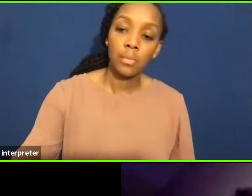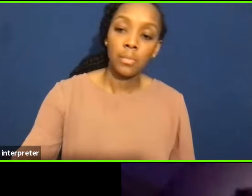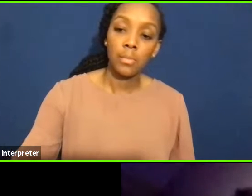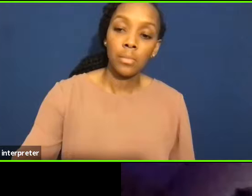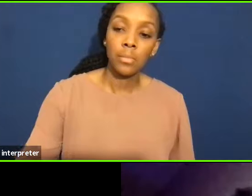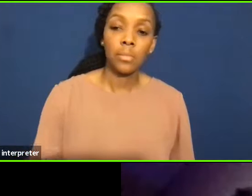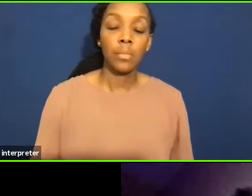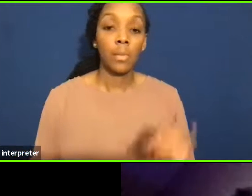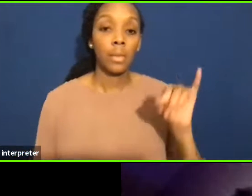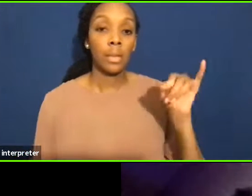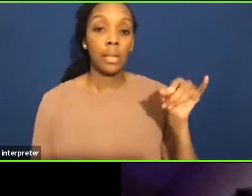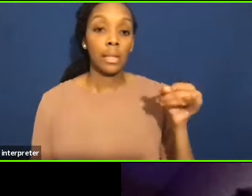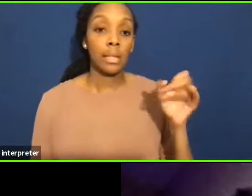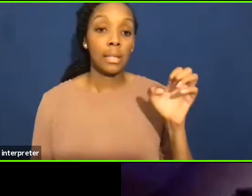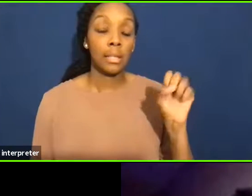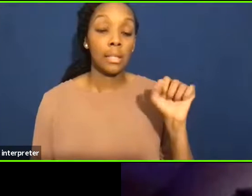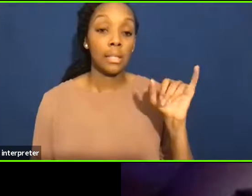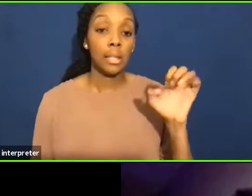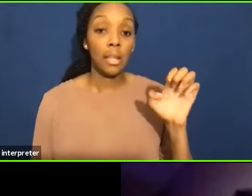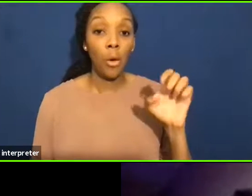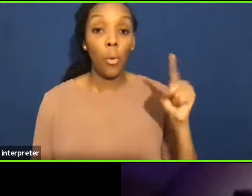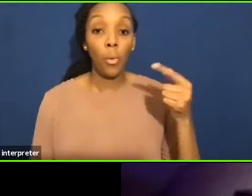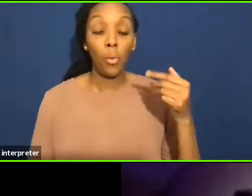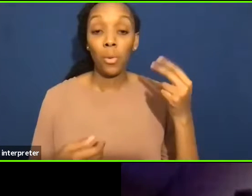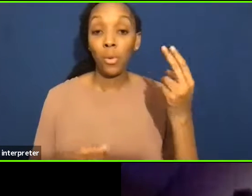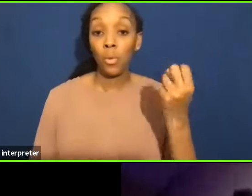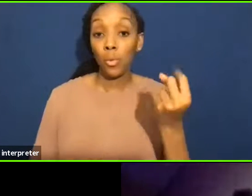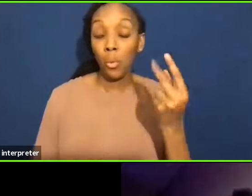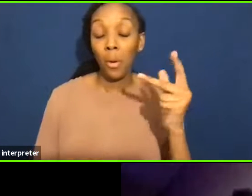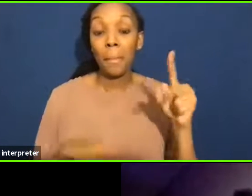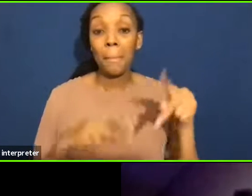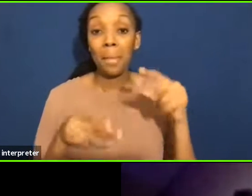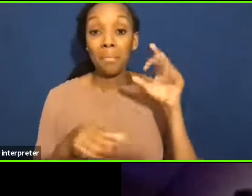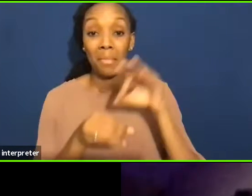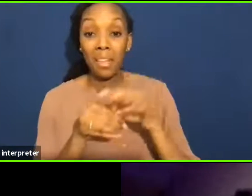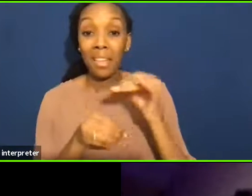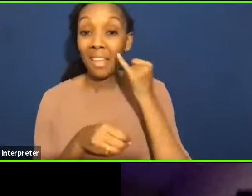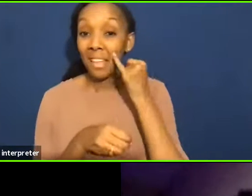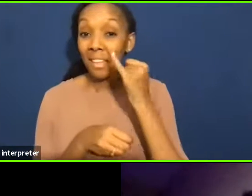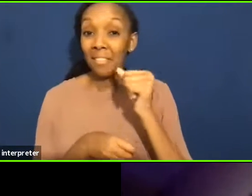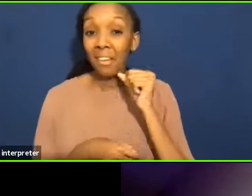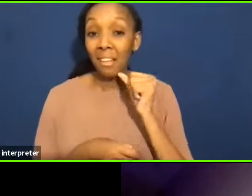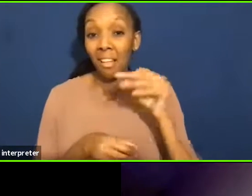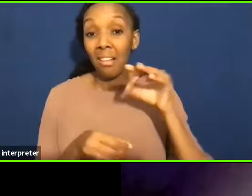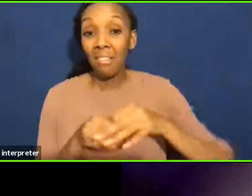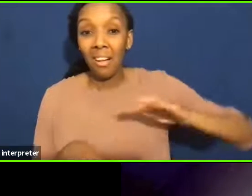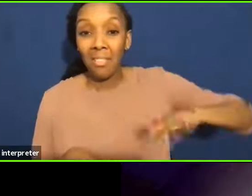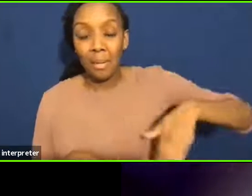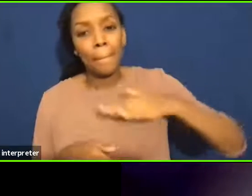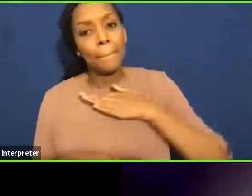Jesse says we're at 12 out of 20 votes. So if you haven't voted yet, please do.